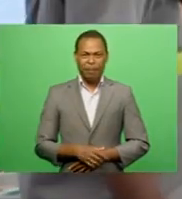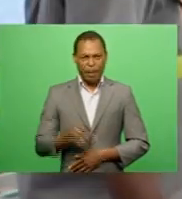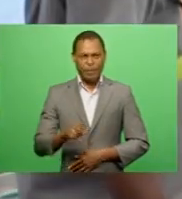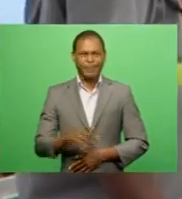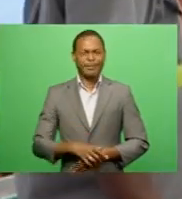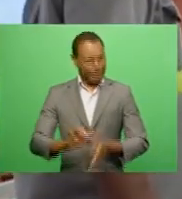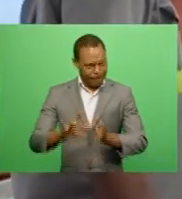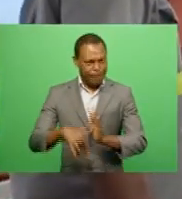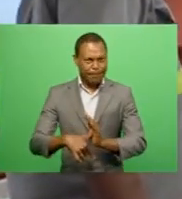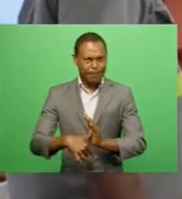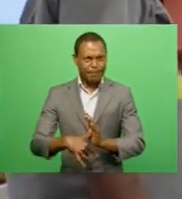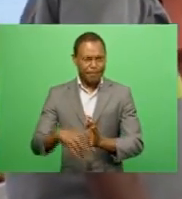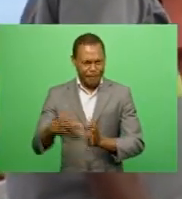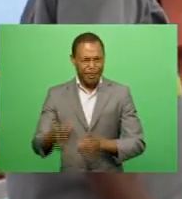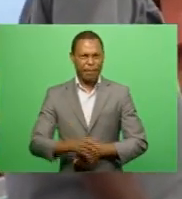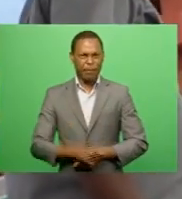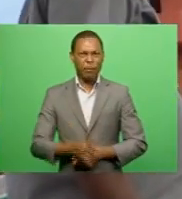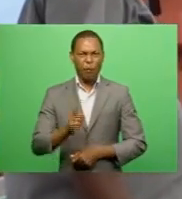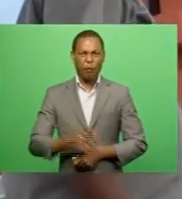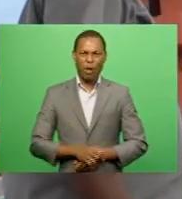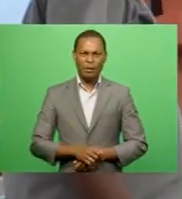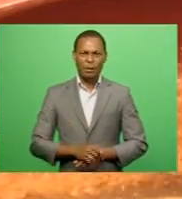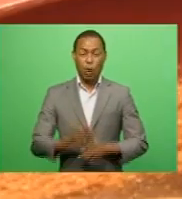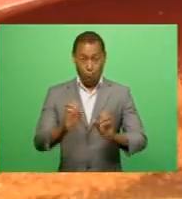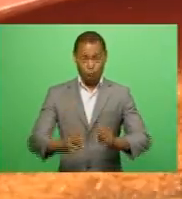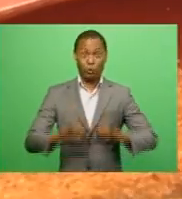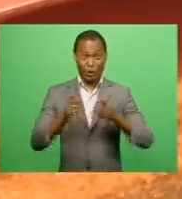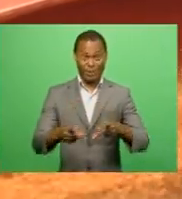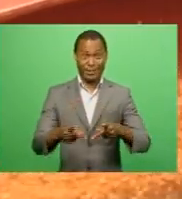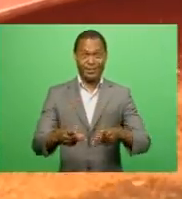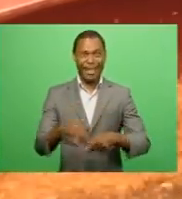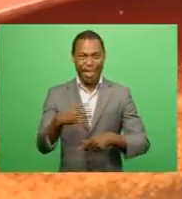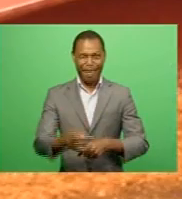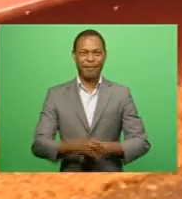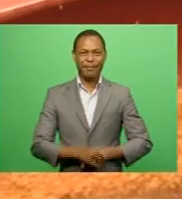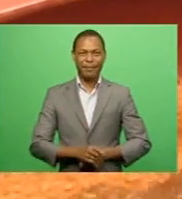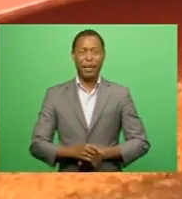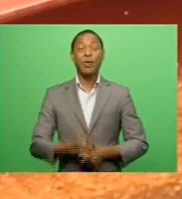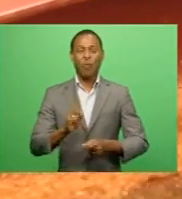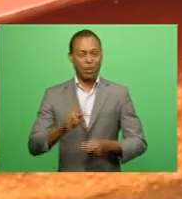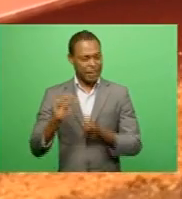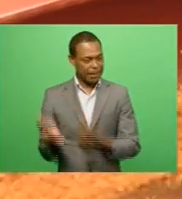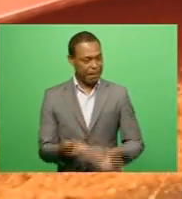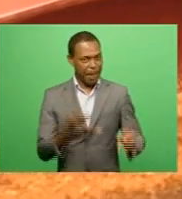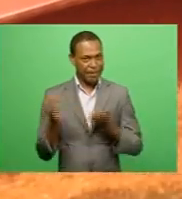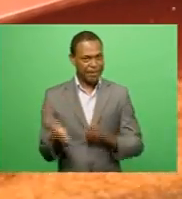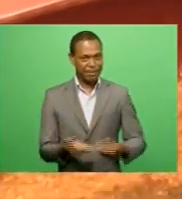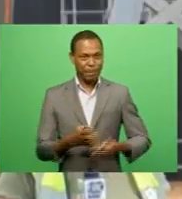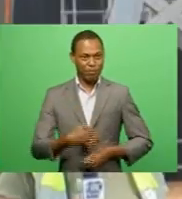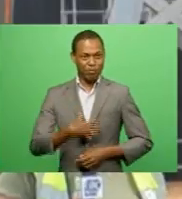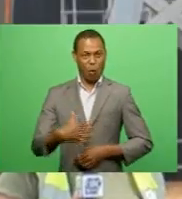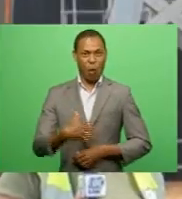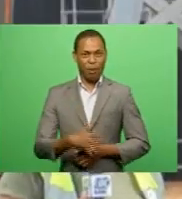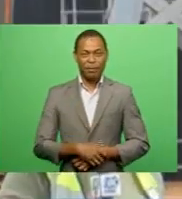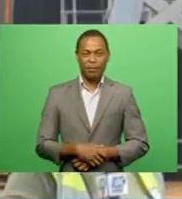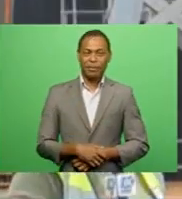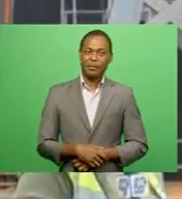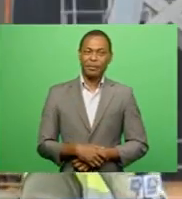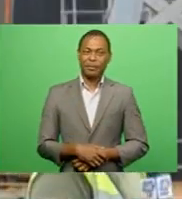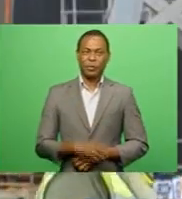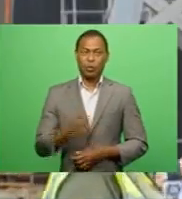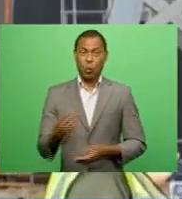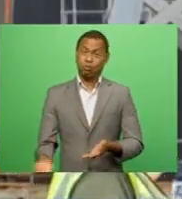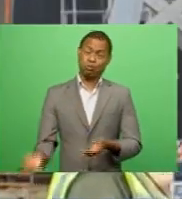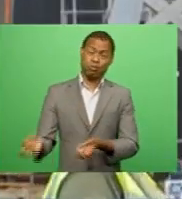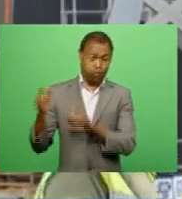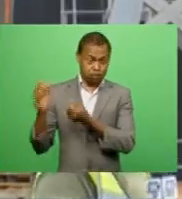chance to take up that opportunity and supply chips to China. Loading of the wood chips onto the vessel,